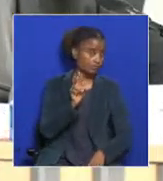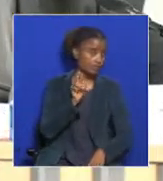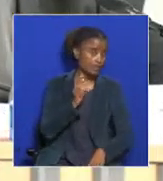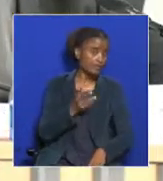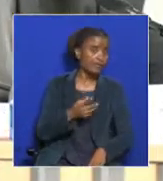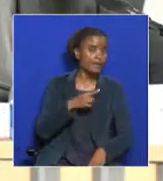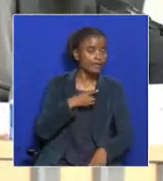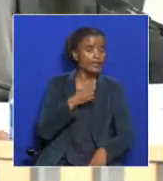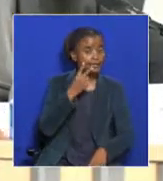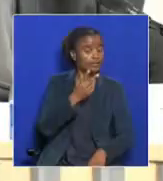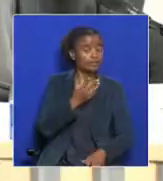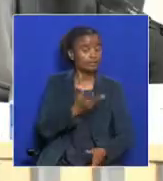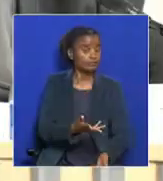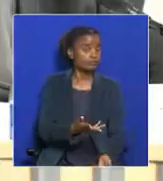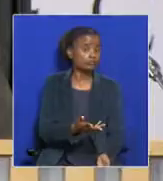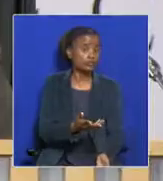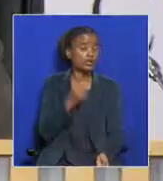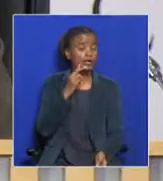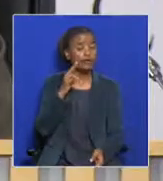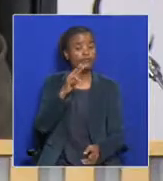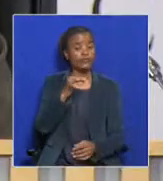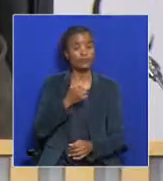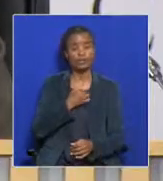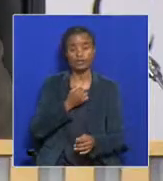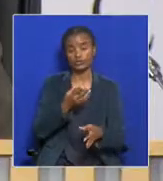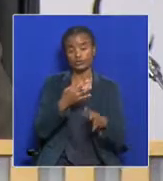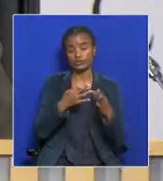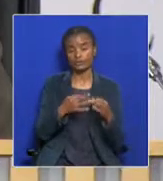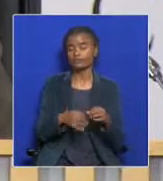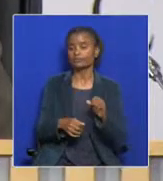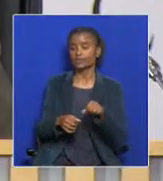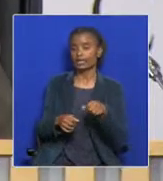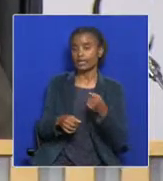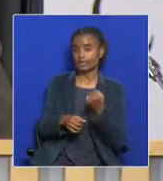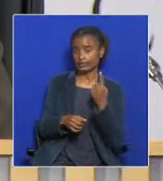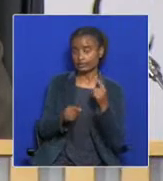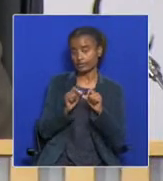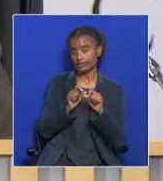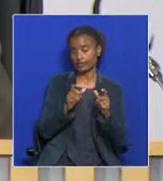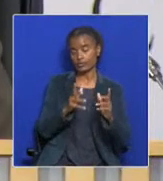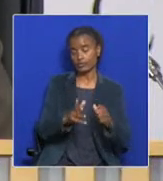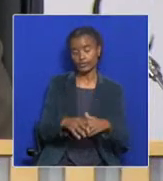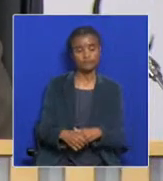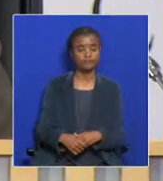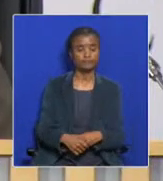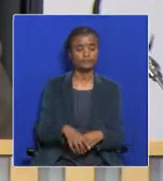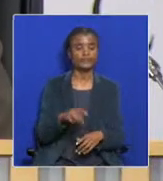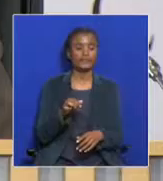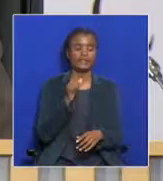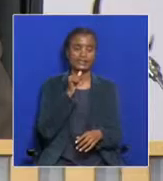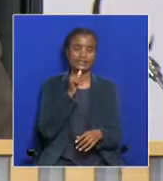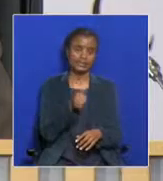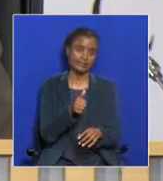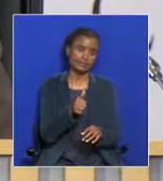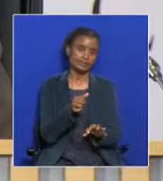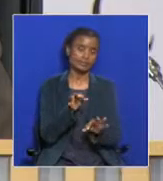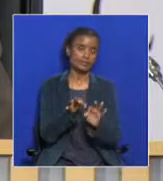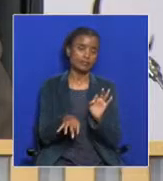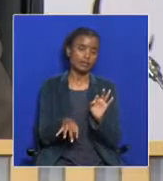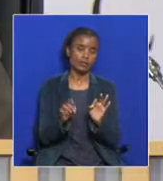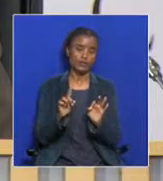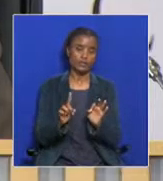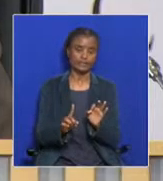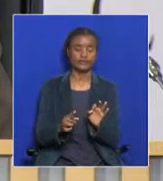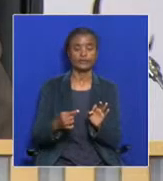this point until you have explained it. I can understand it, Commissioner. The simple answer is this. I'm a conscientious